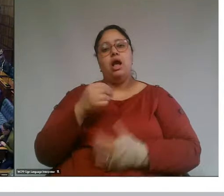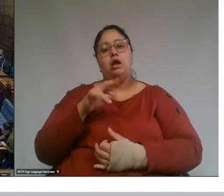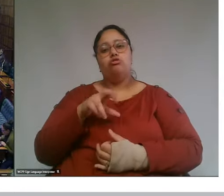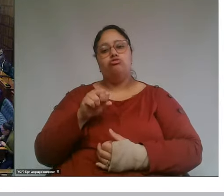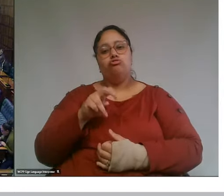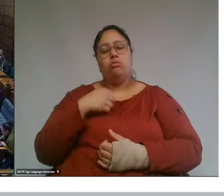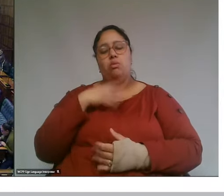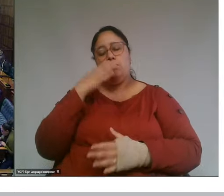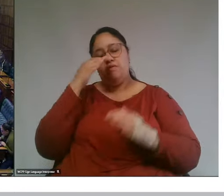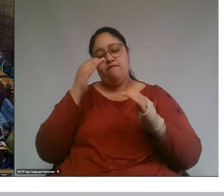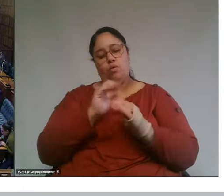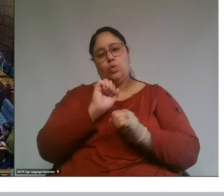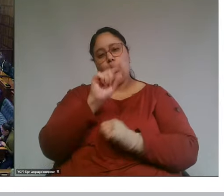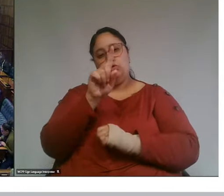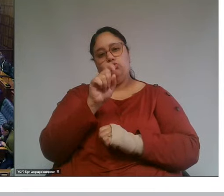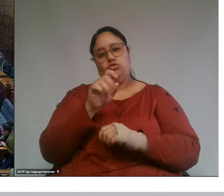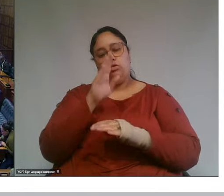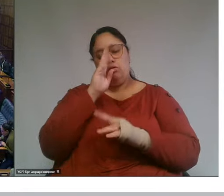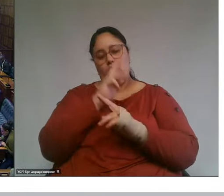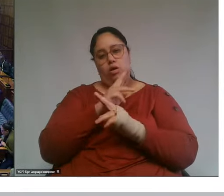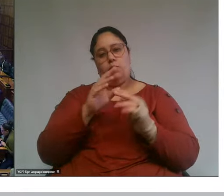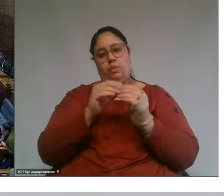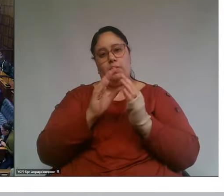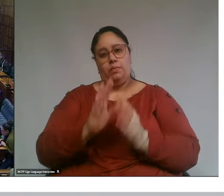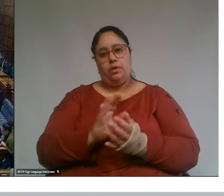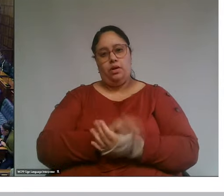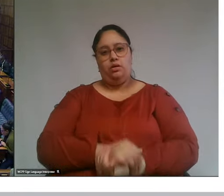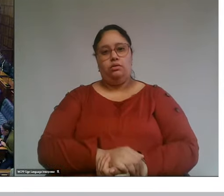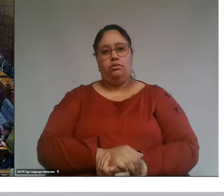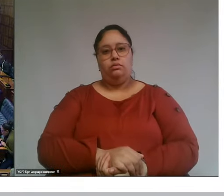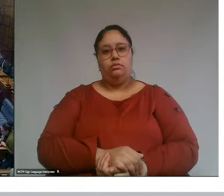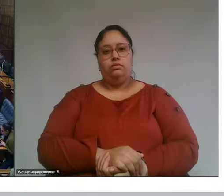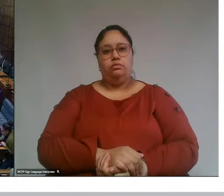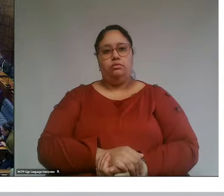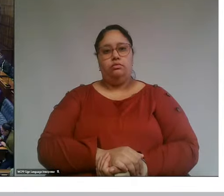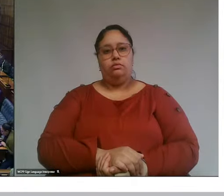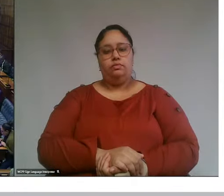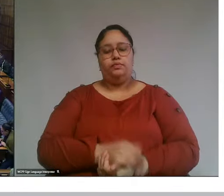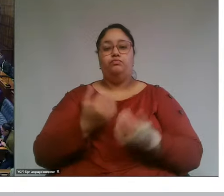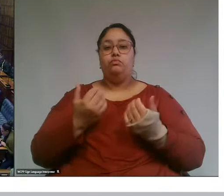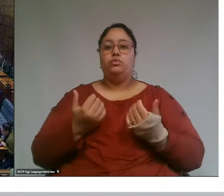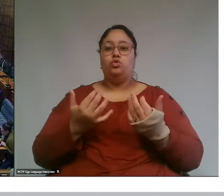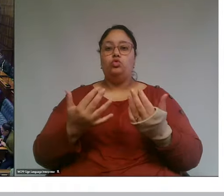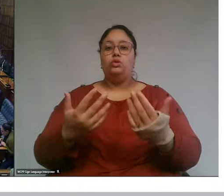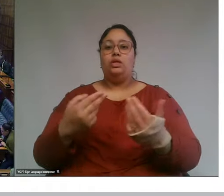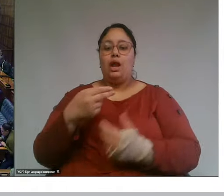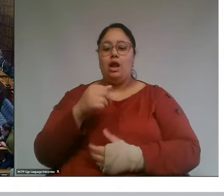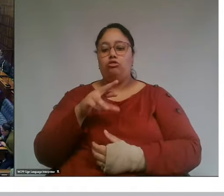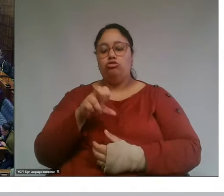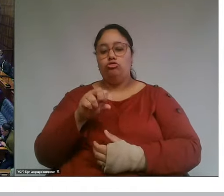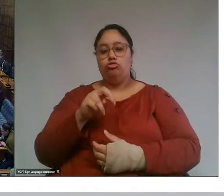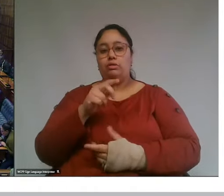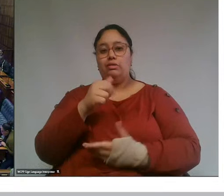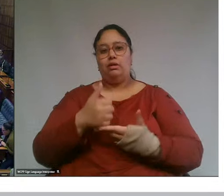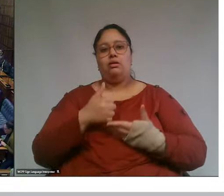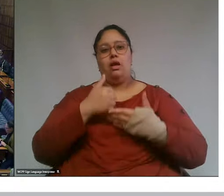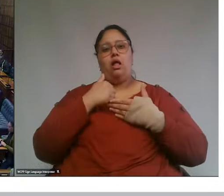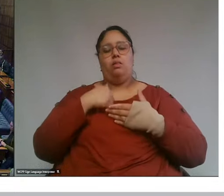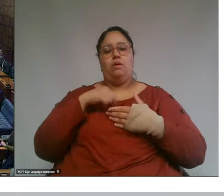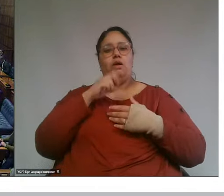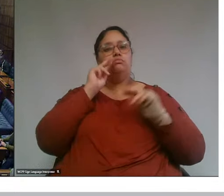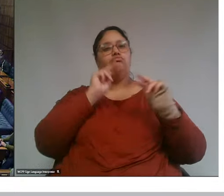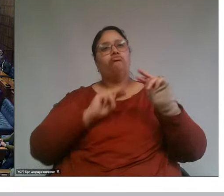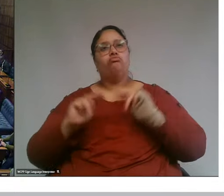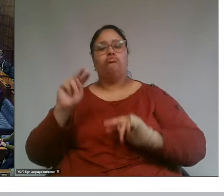question that you you asked honorable member so uh green hydrogen actually is going to help us uh address the